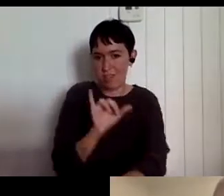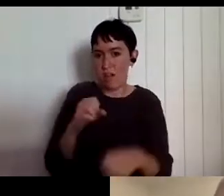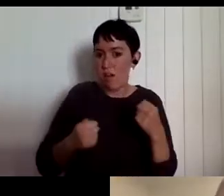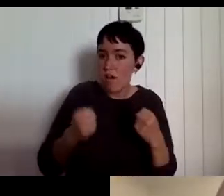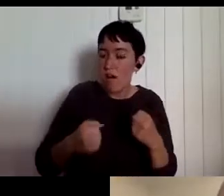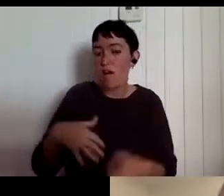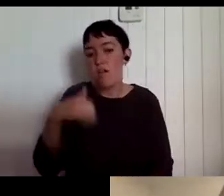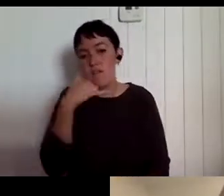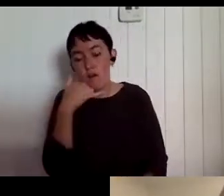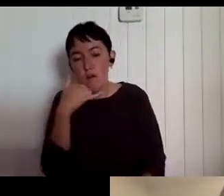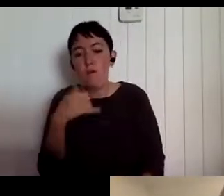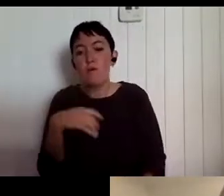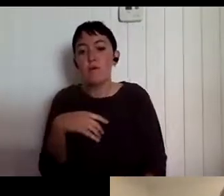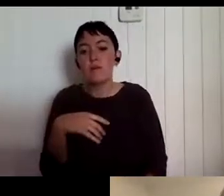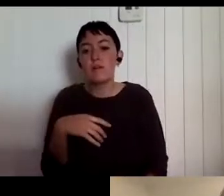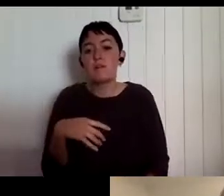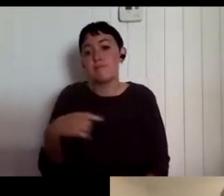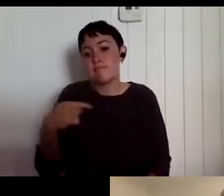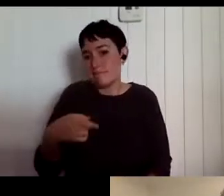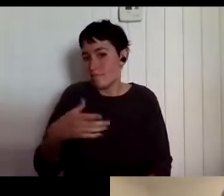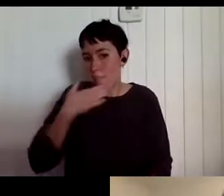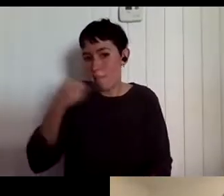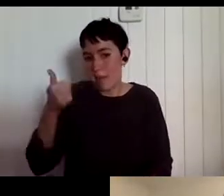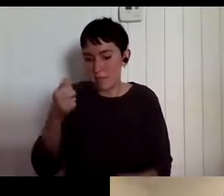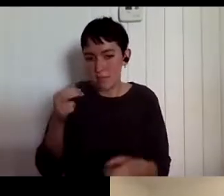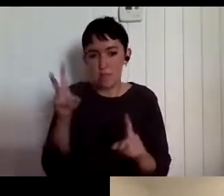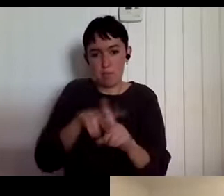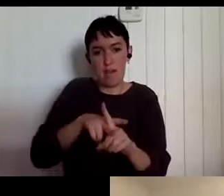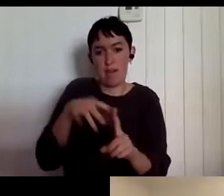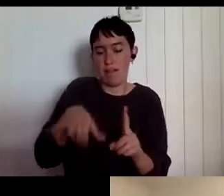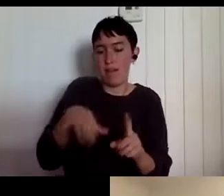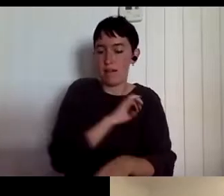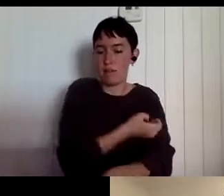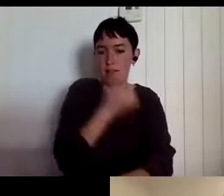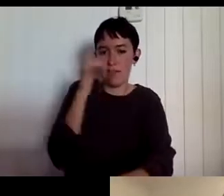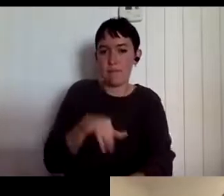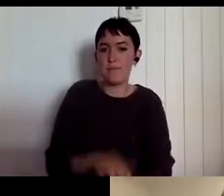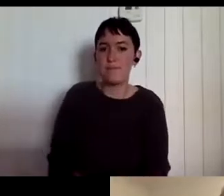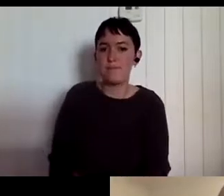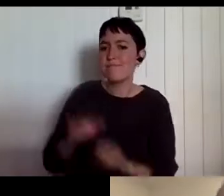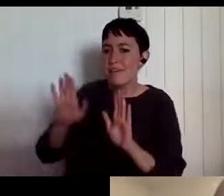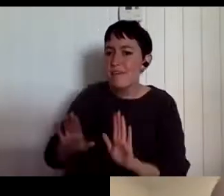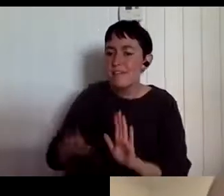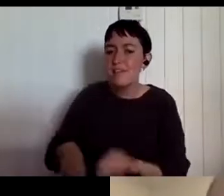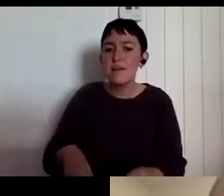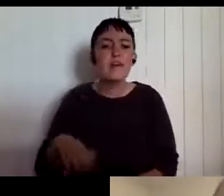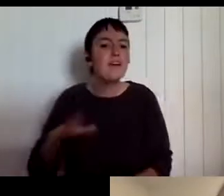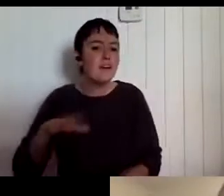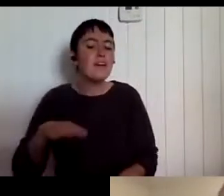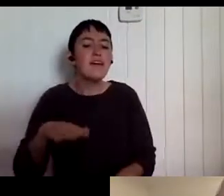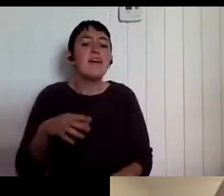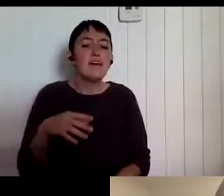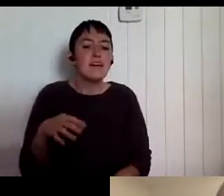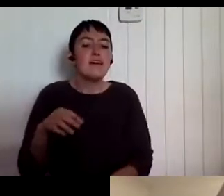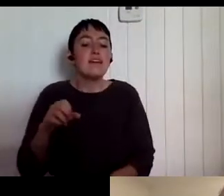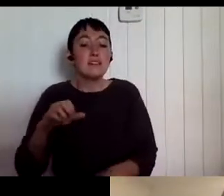of case. I would say those are like the best sort of applications for batteries. Awesome. Well, so also kind of in the last 10 years, as Miguel was